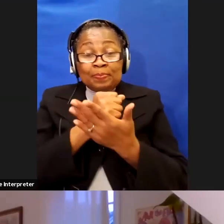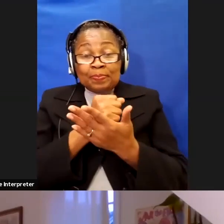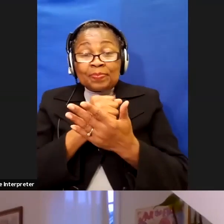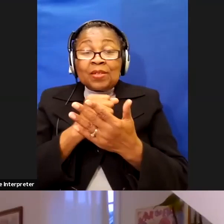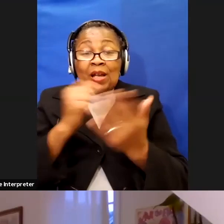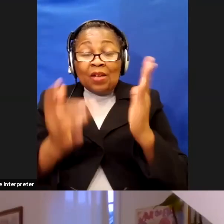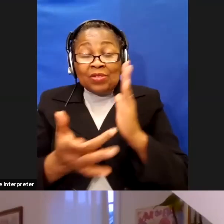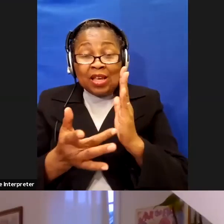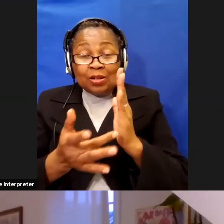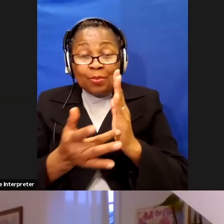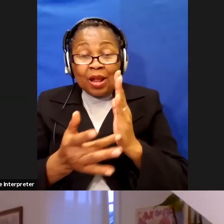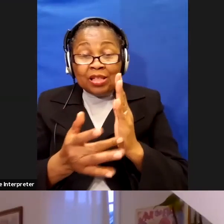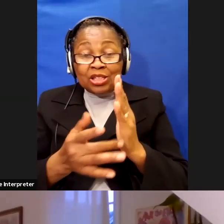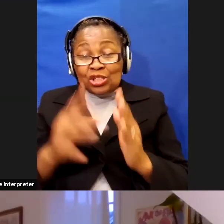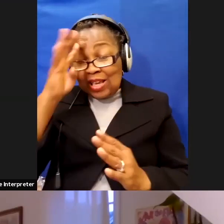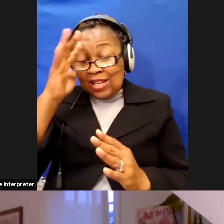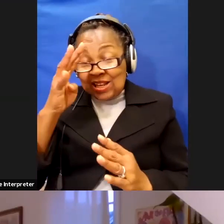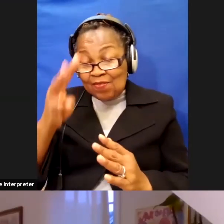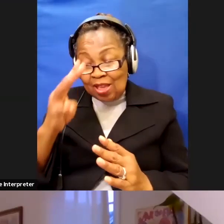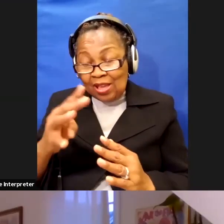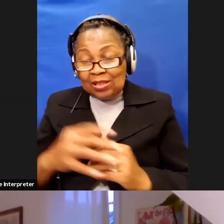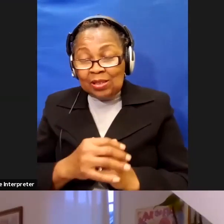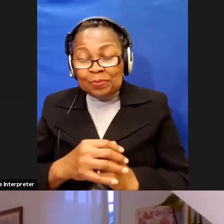experiment and innovate.